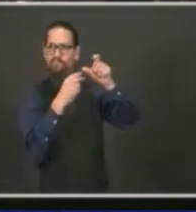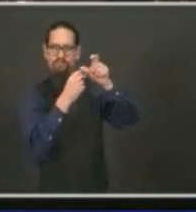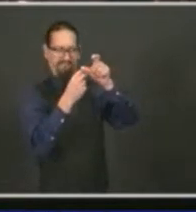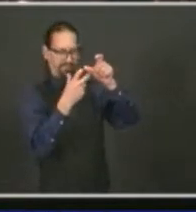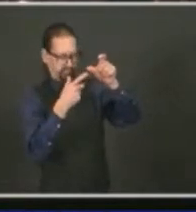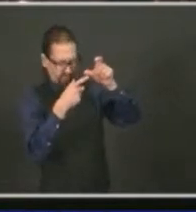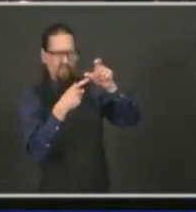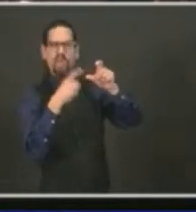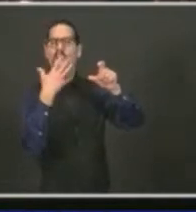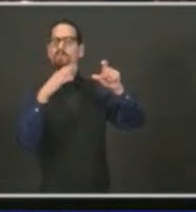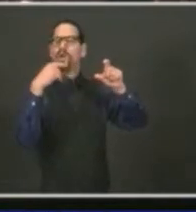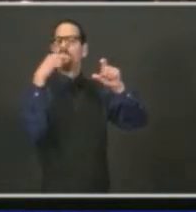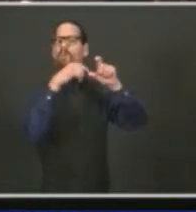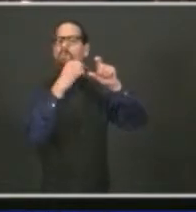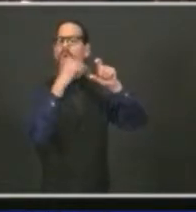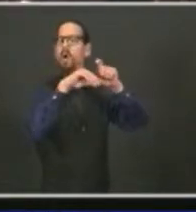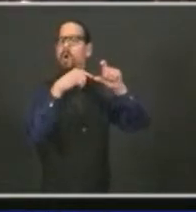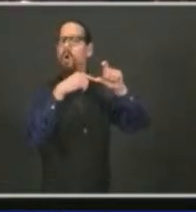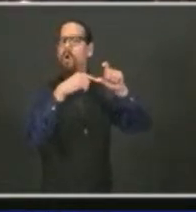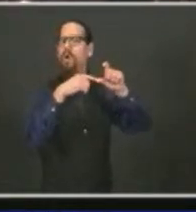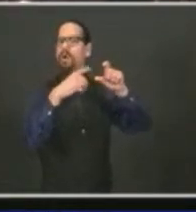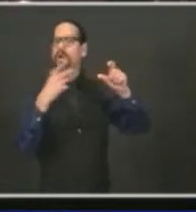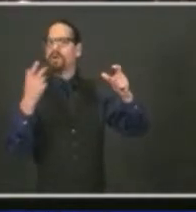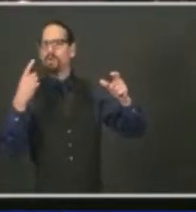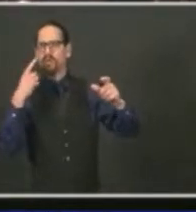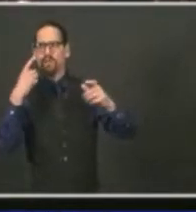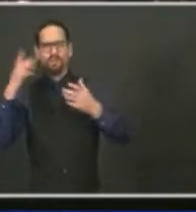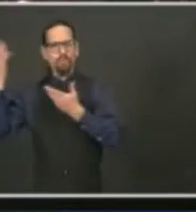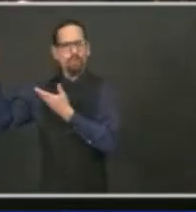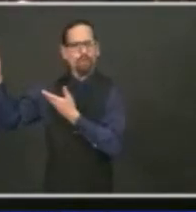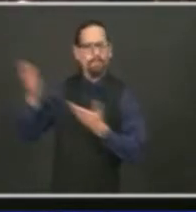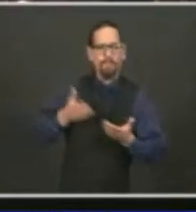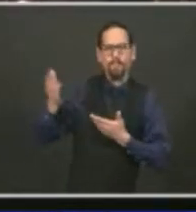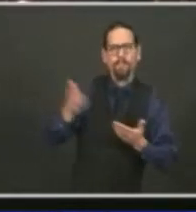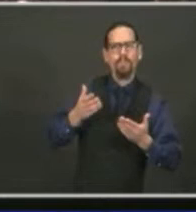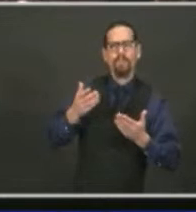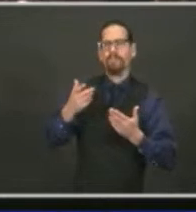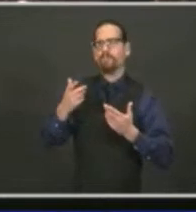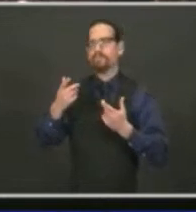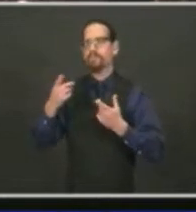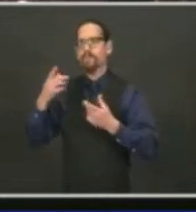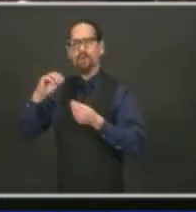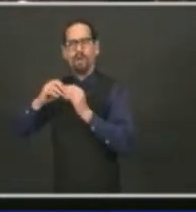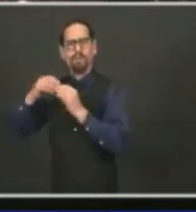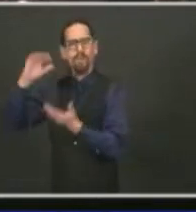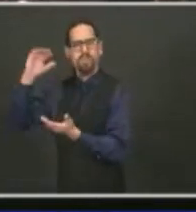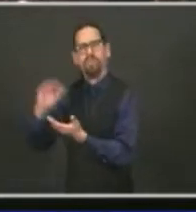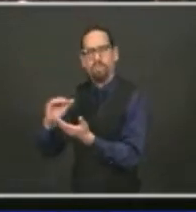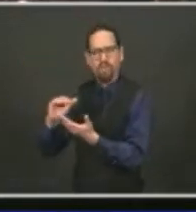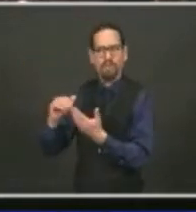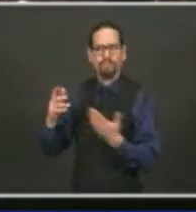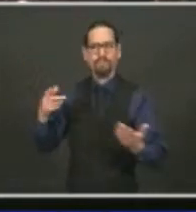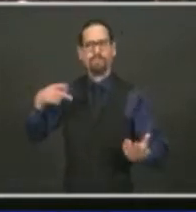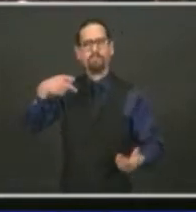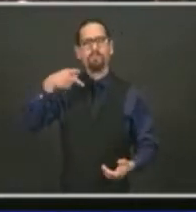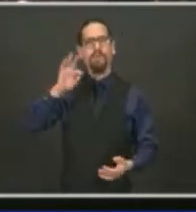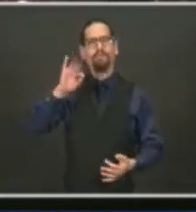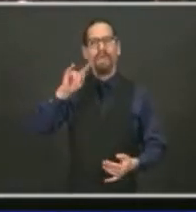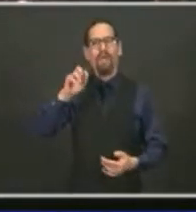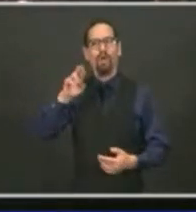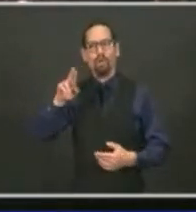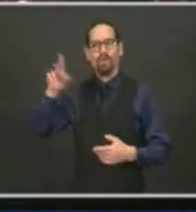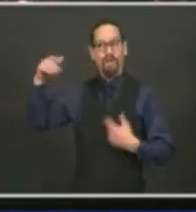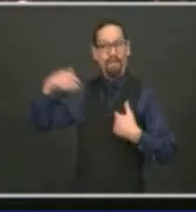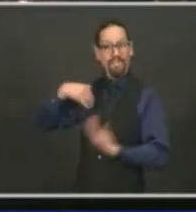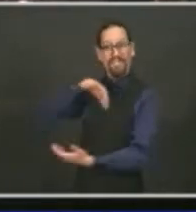amount coming in with this latest shipment. Then we're hearing that Pfizer actually has those doses sitting in a warehouse. It's just a matter of the federal government distributing